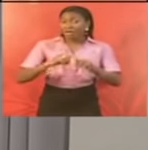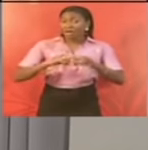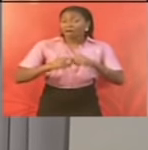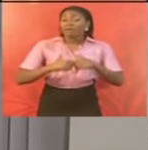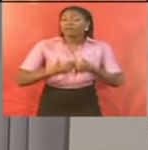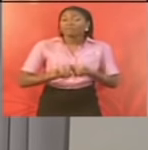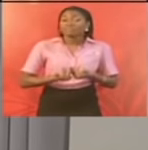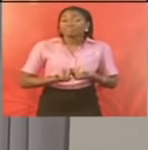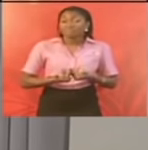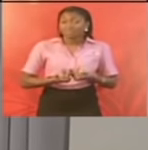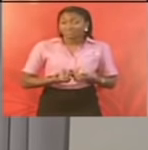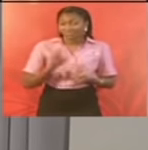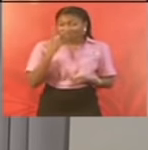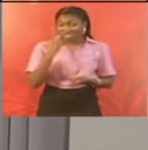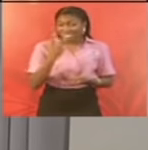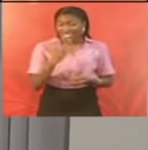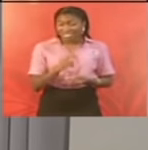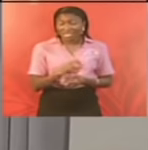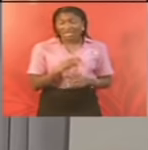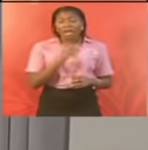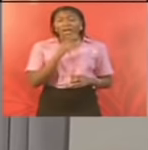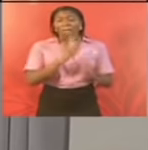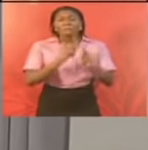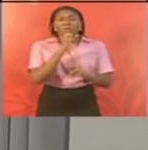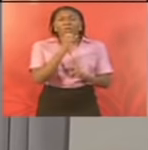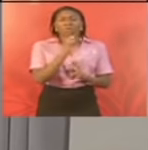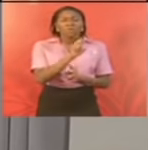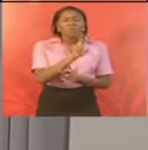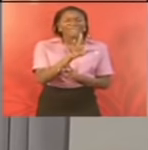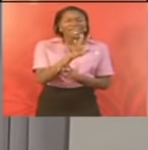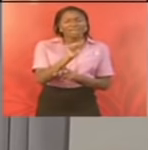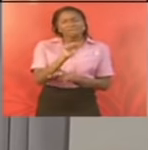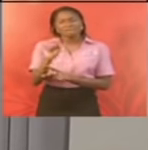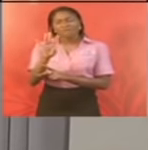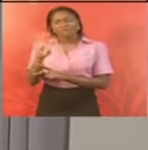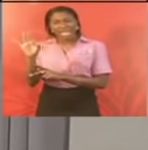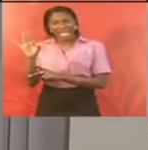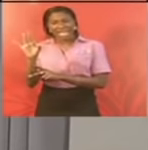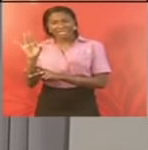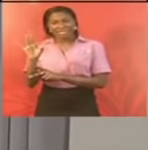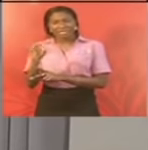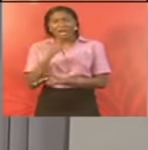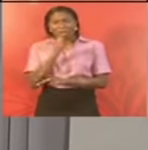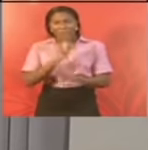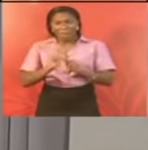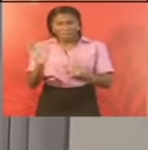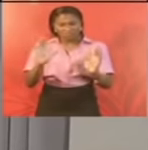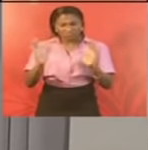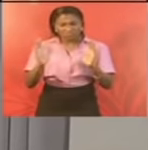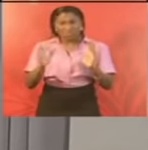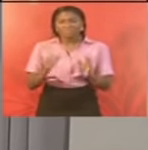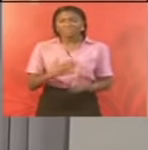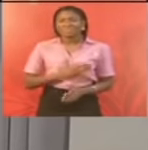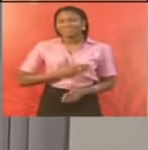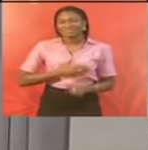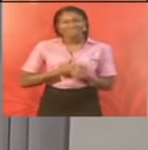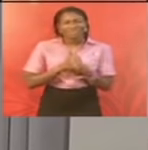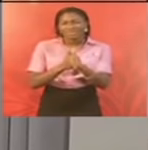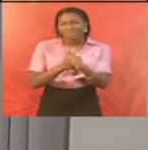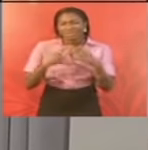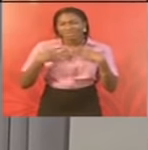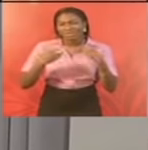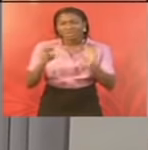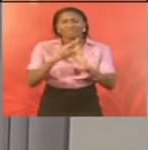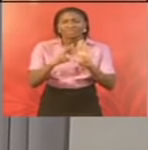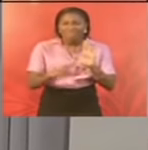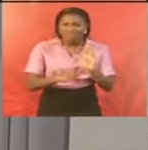demographic, 25 to 49, would simply abide by the health